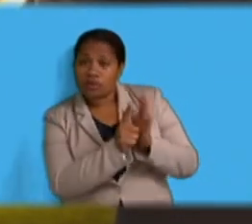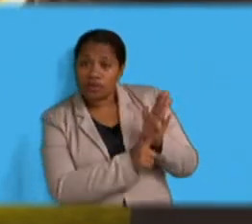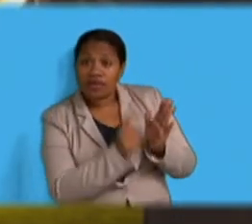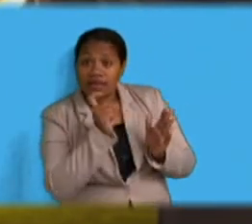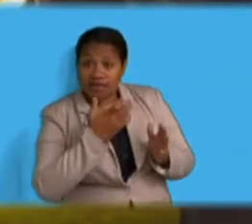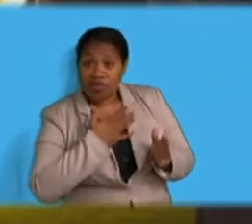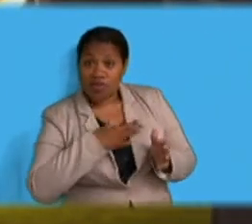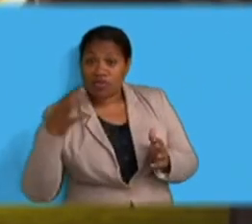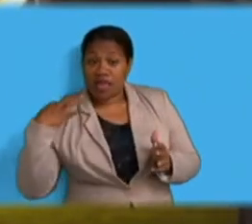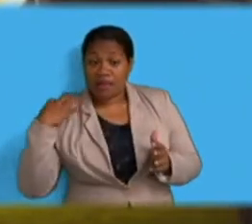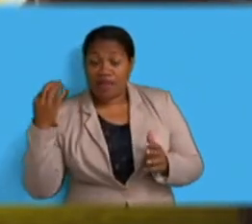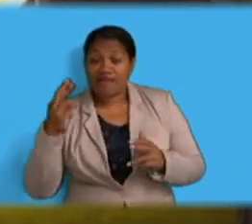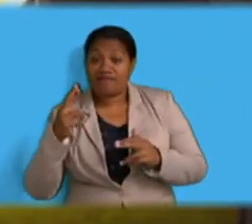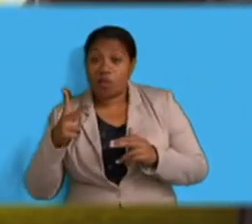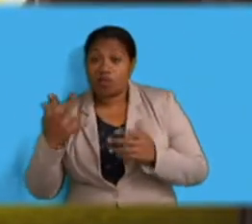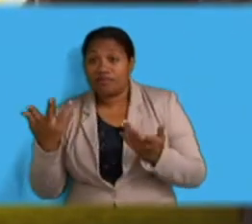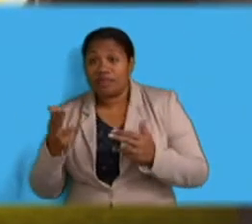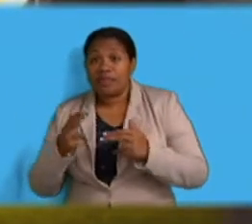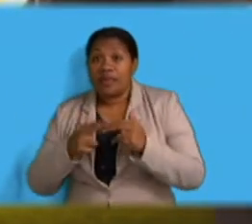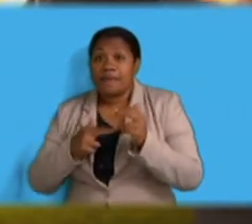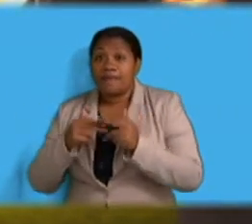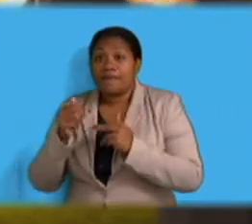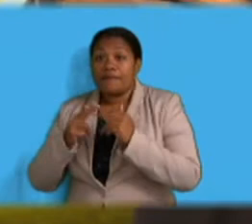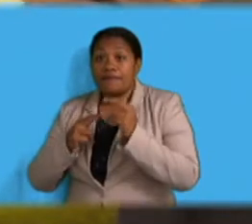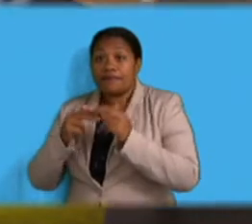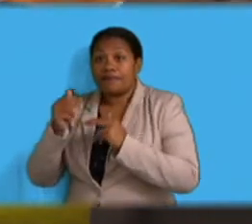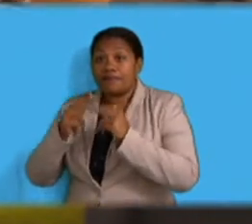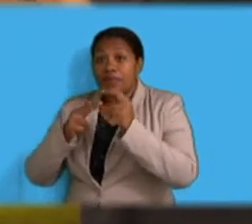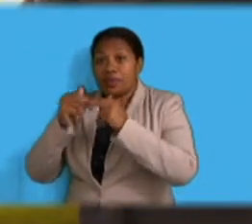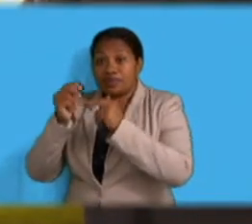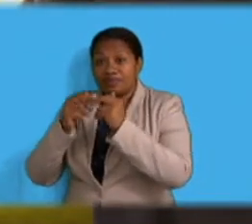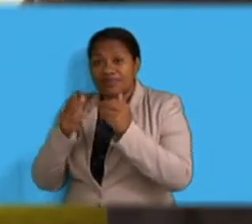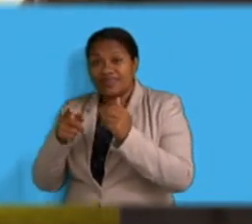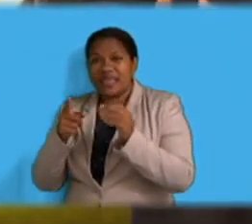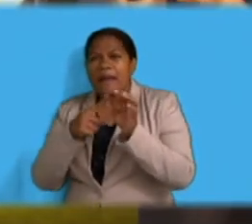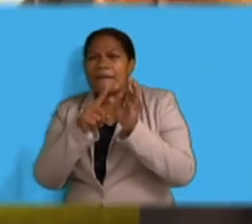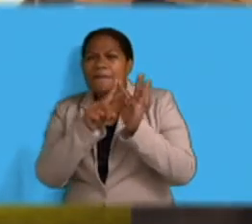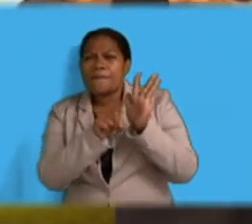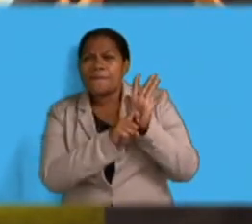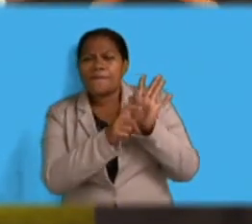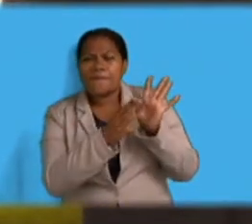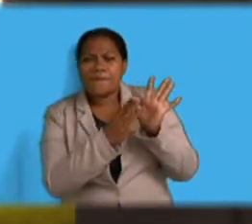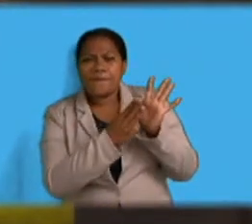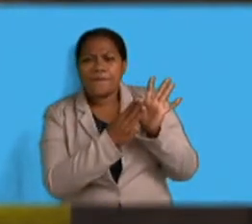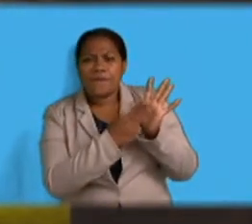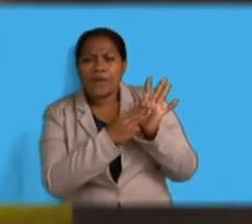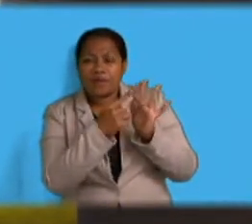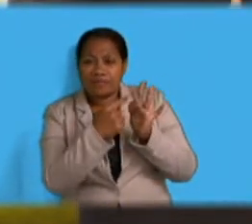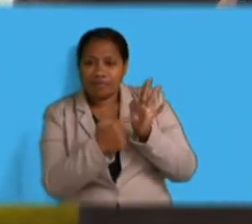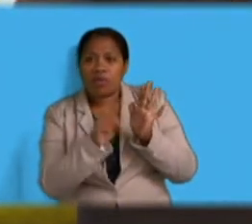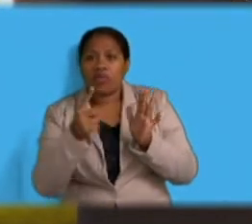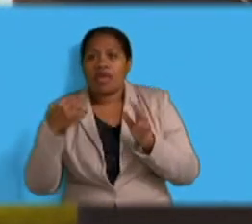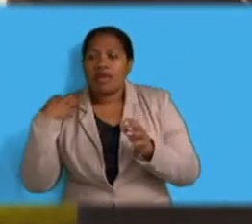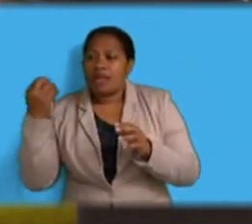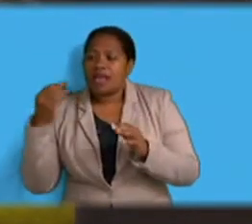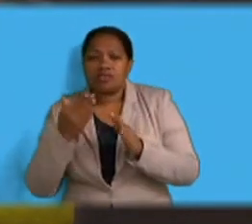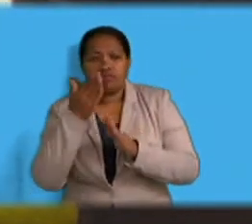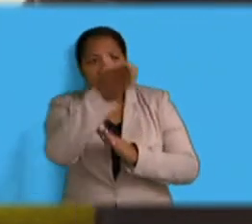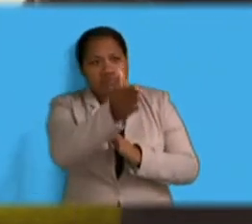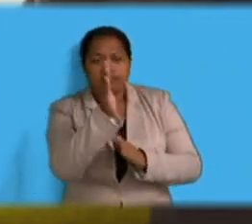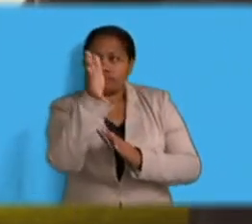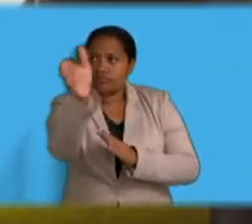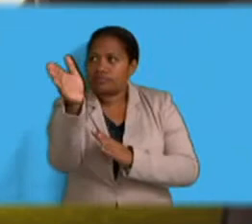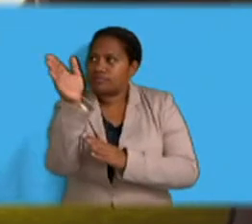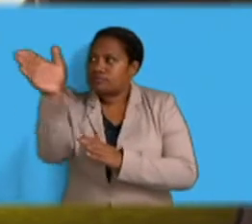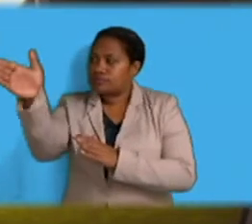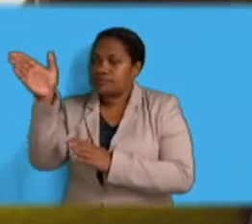want to apply for a building permit, the application goes to NFA, it goes to Municipal Council, it goes to OHS,